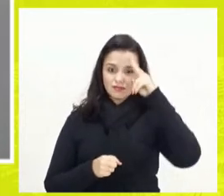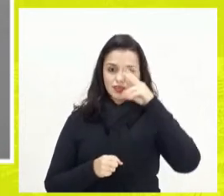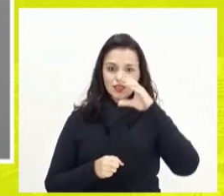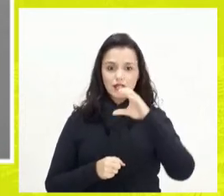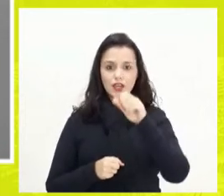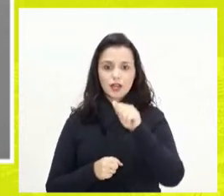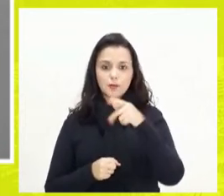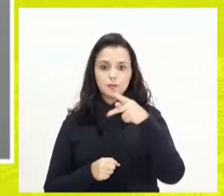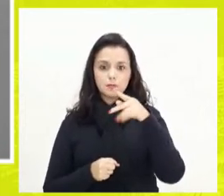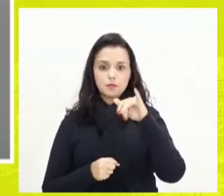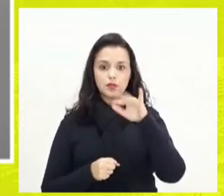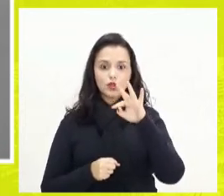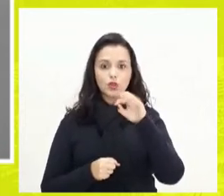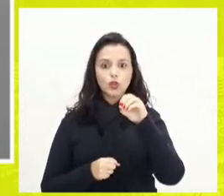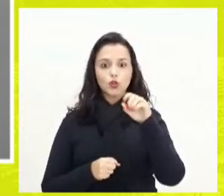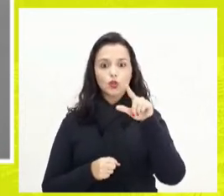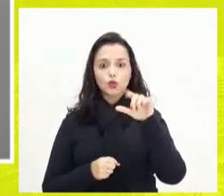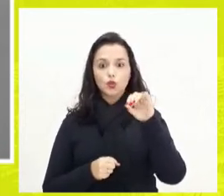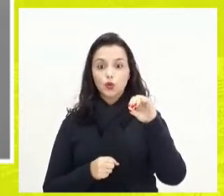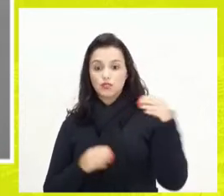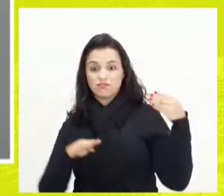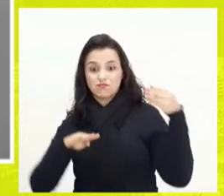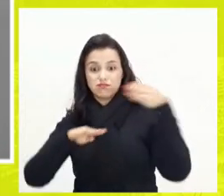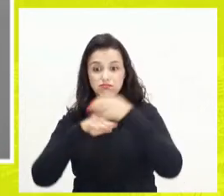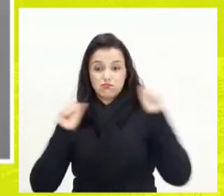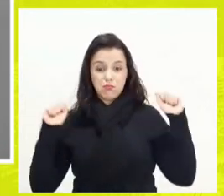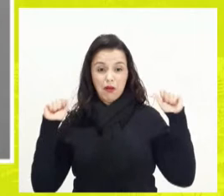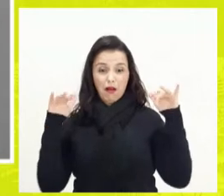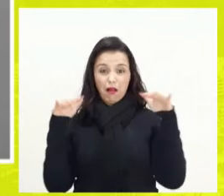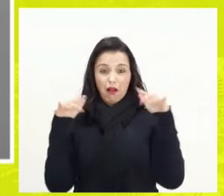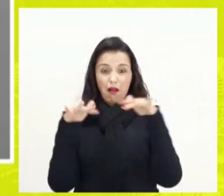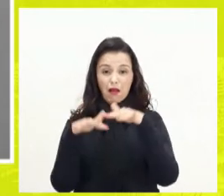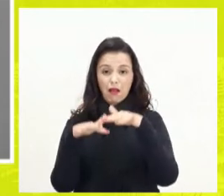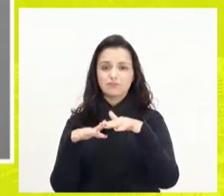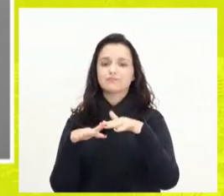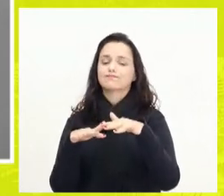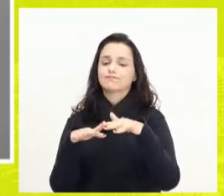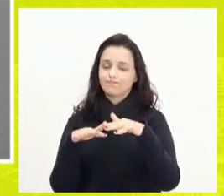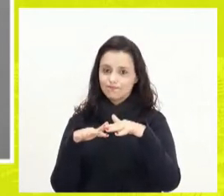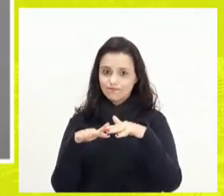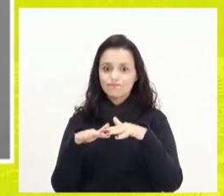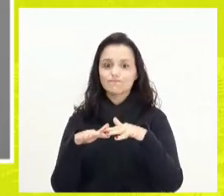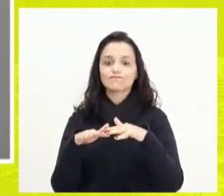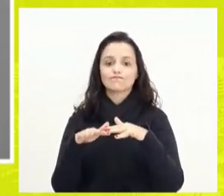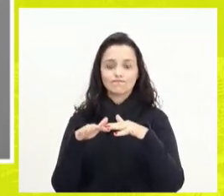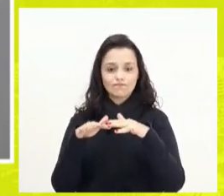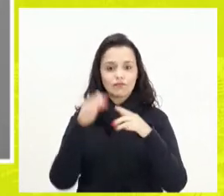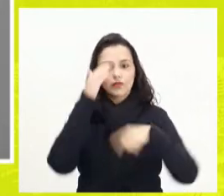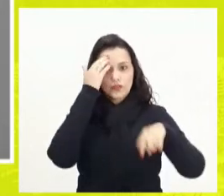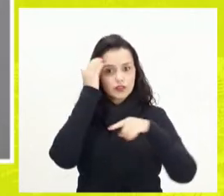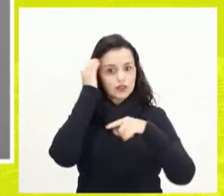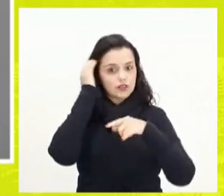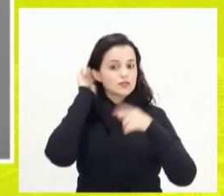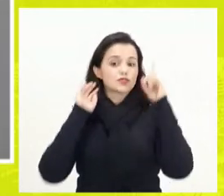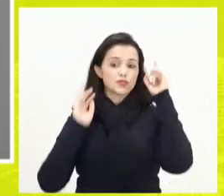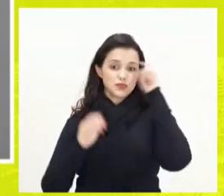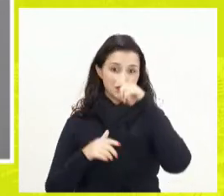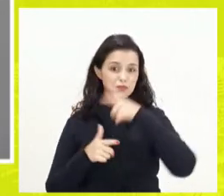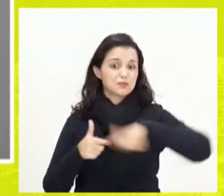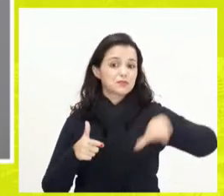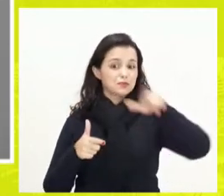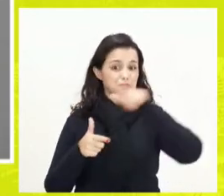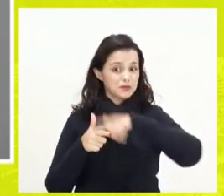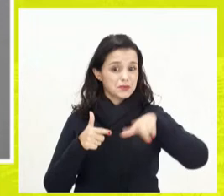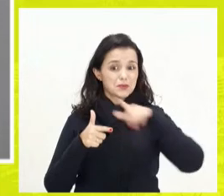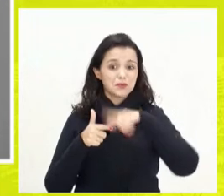you this year in january what we see now in uh in america that they've been doing the congress